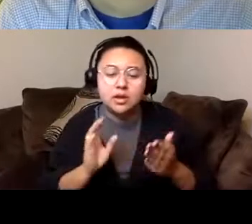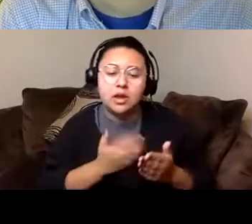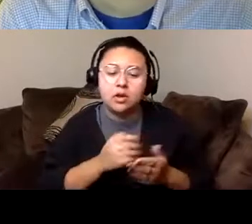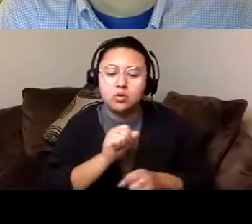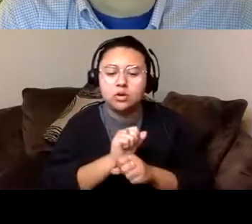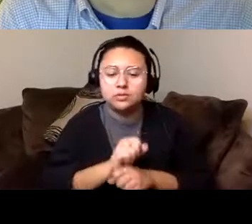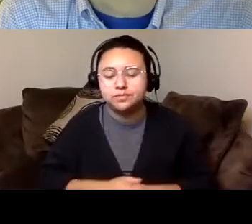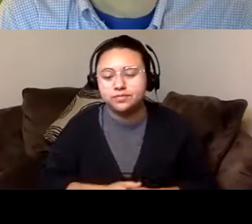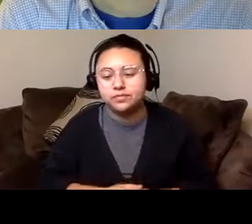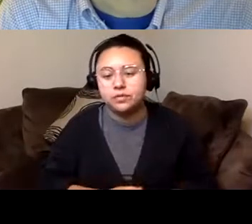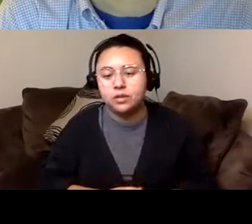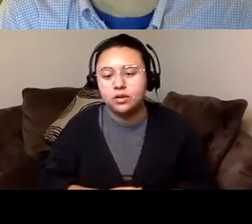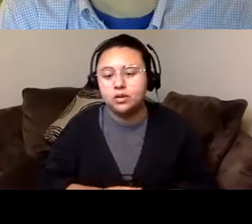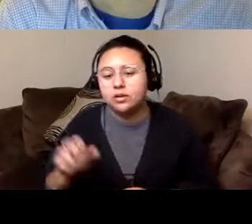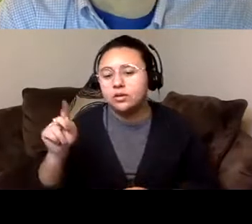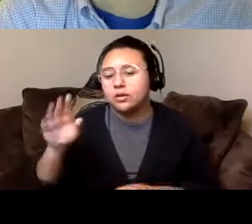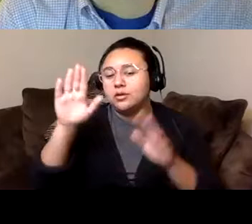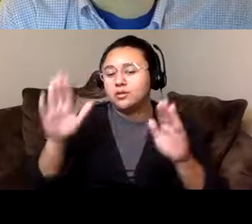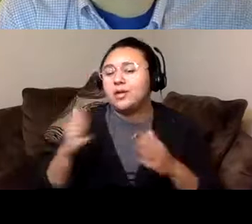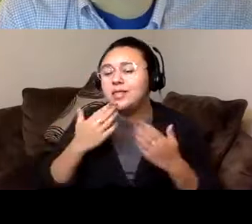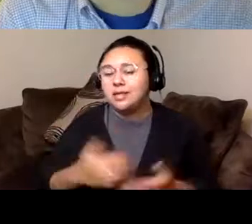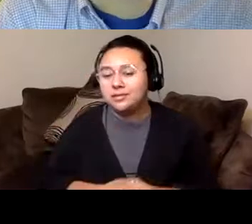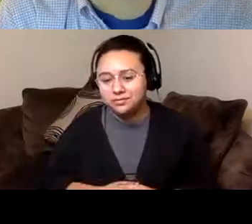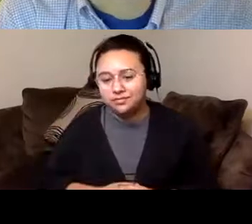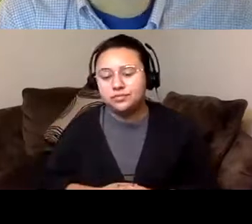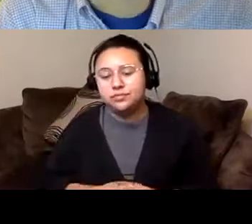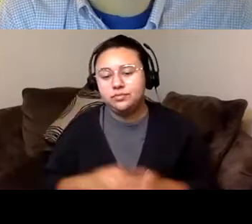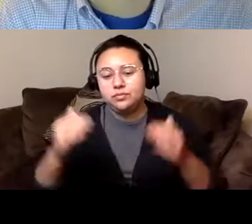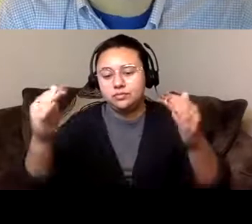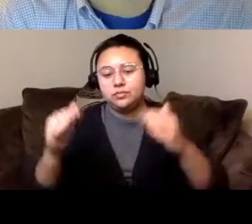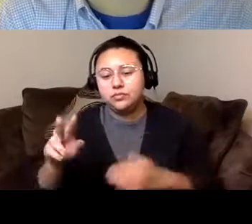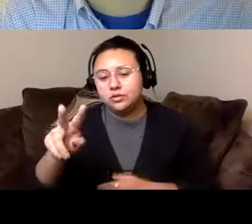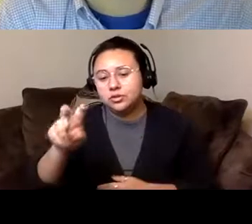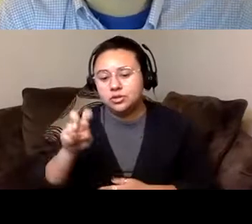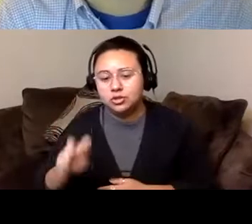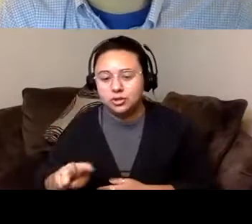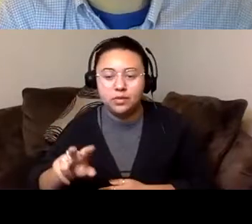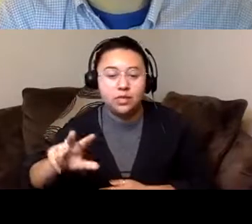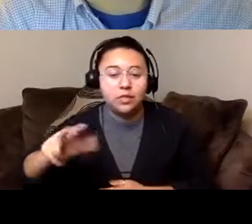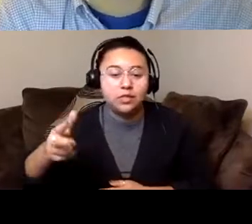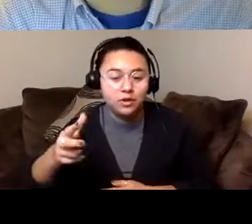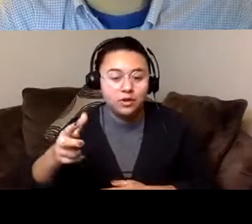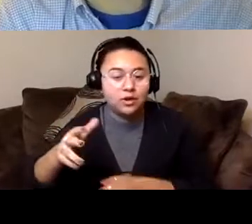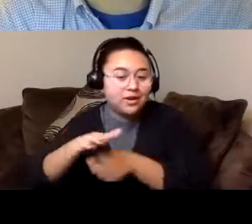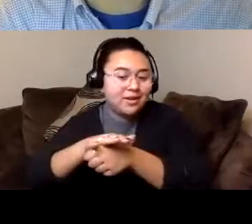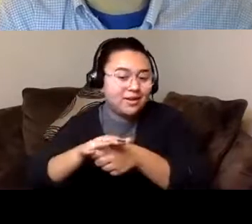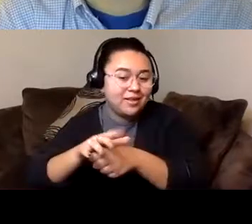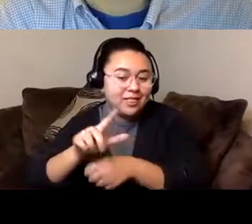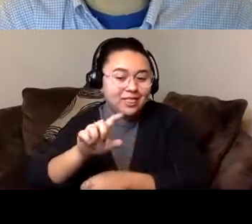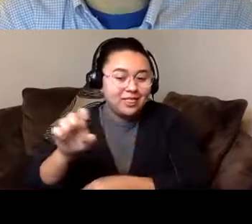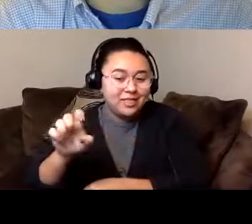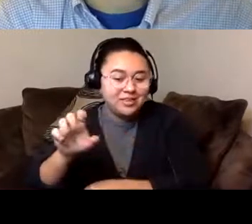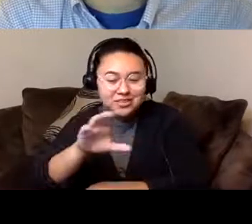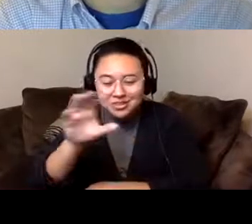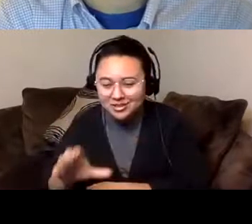micromobility? Great, thanks. Well, we're gonna jump to the third coast and Lee,